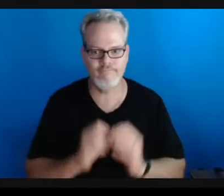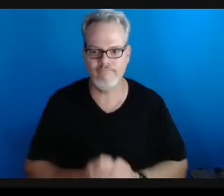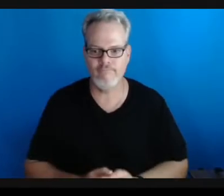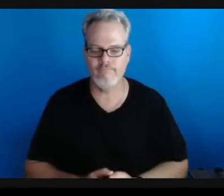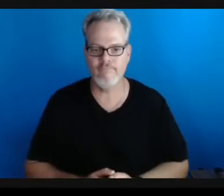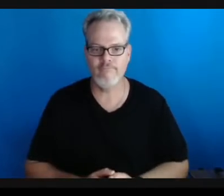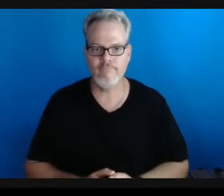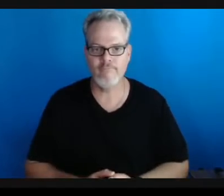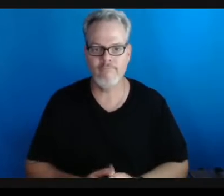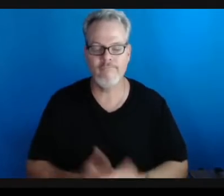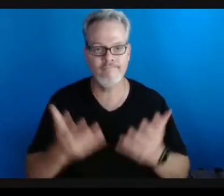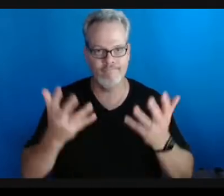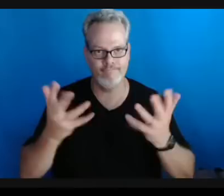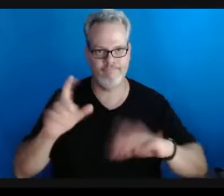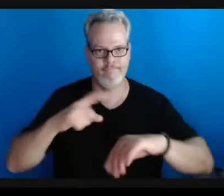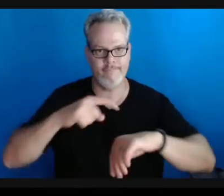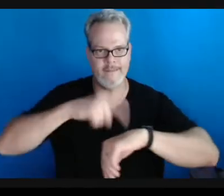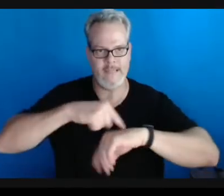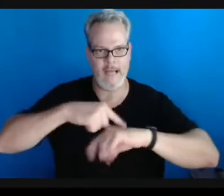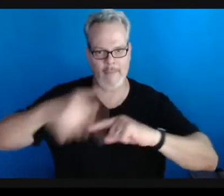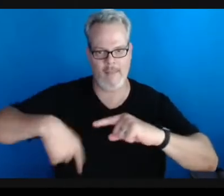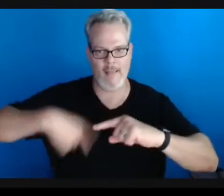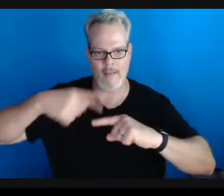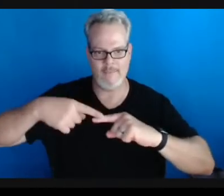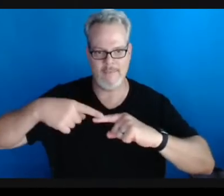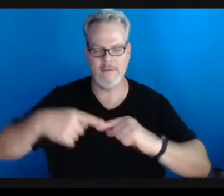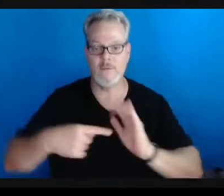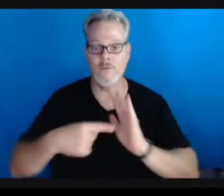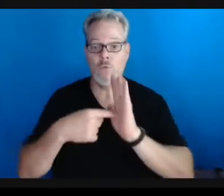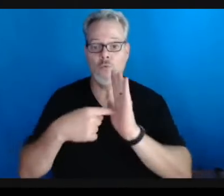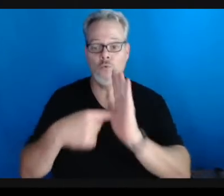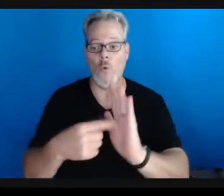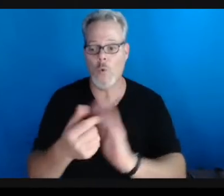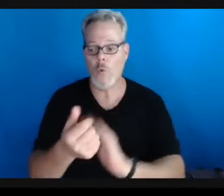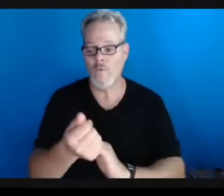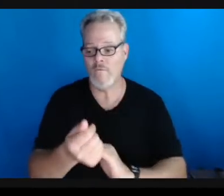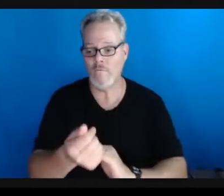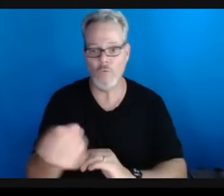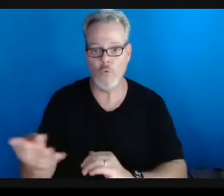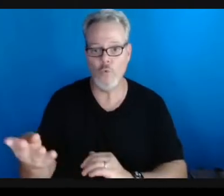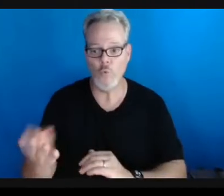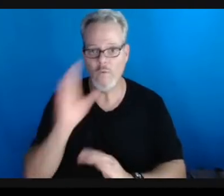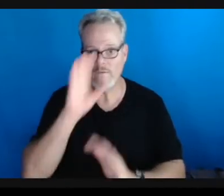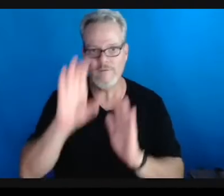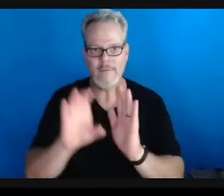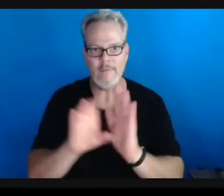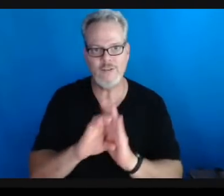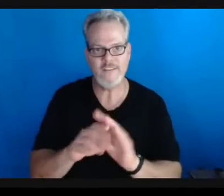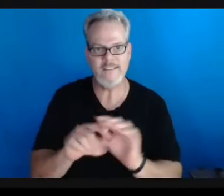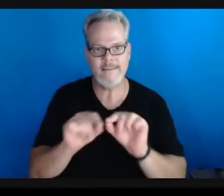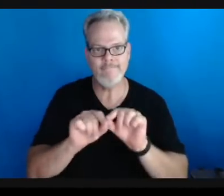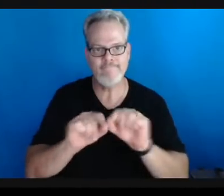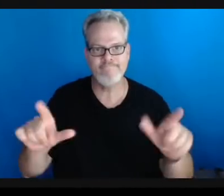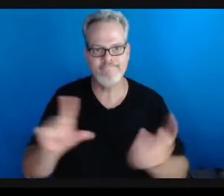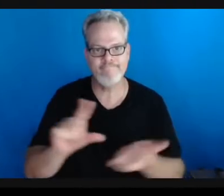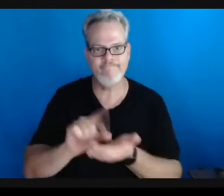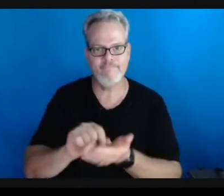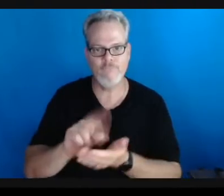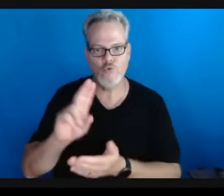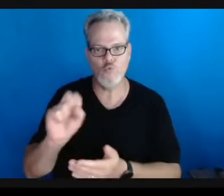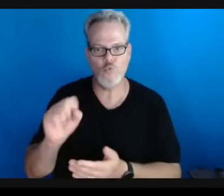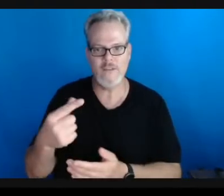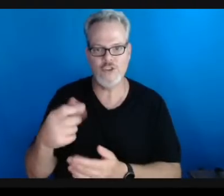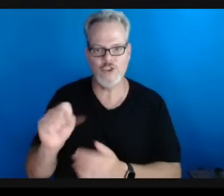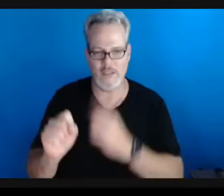So those are time lapses. We'll show you guys a few of the images USGS has released. They released a set on